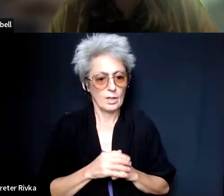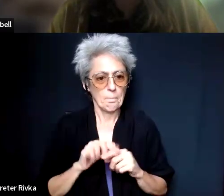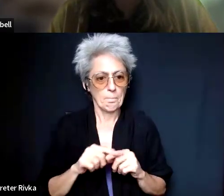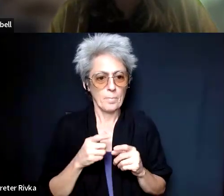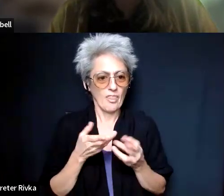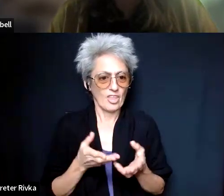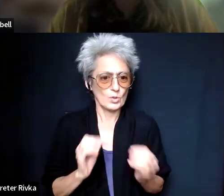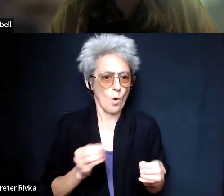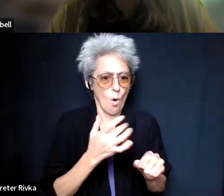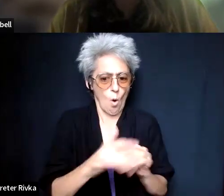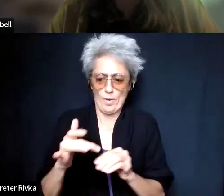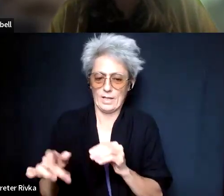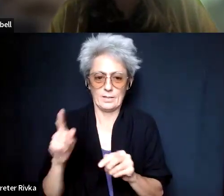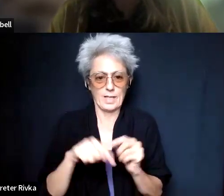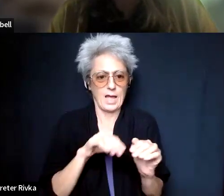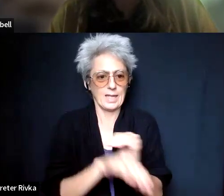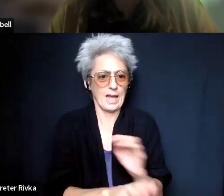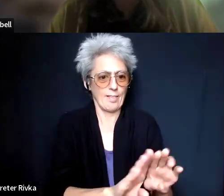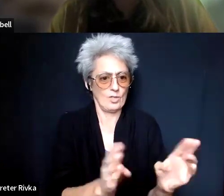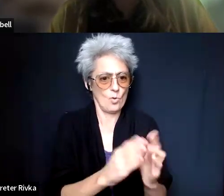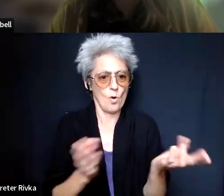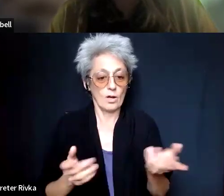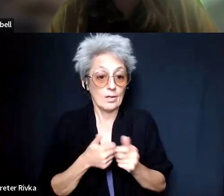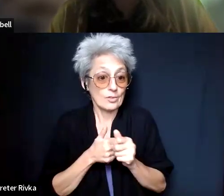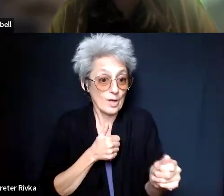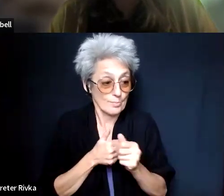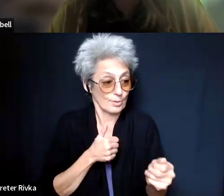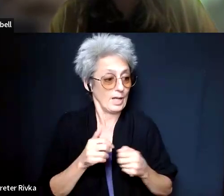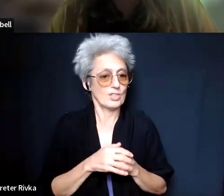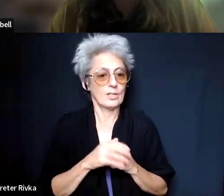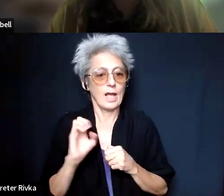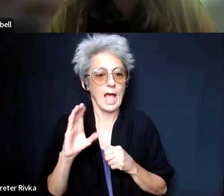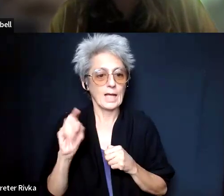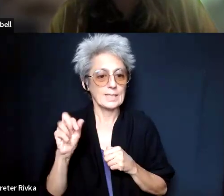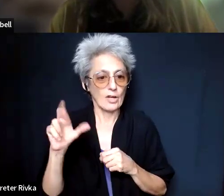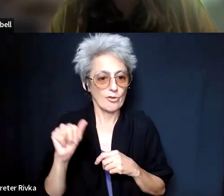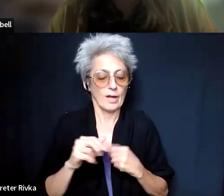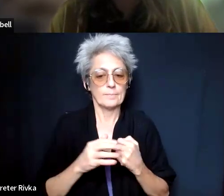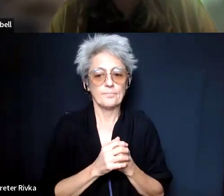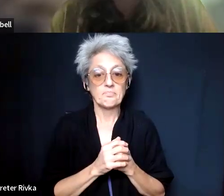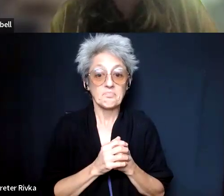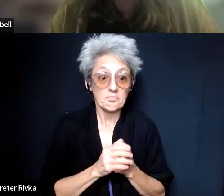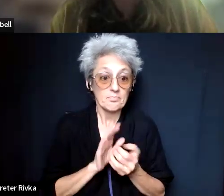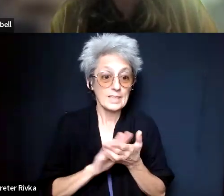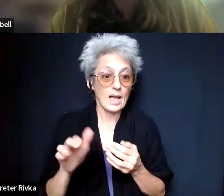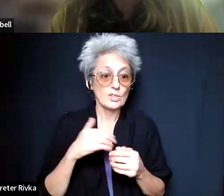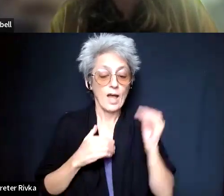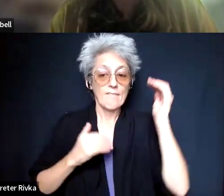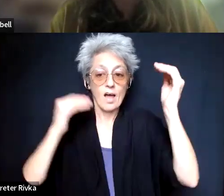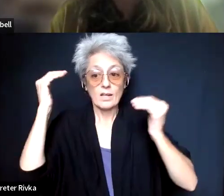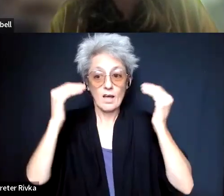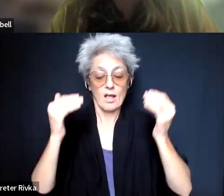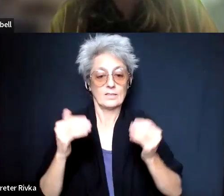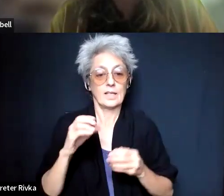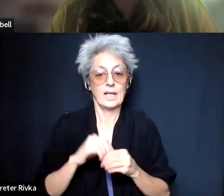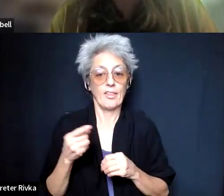in the door or for transportation, etc. So it's nice to have adults in